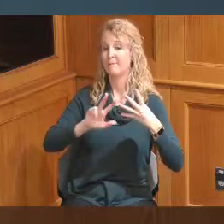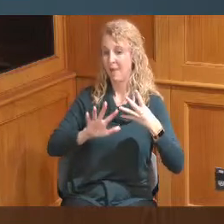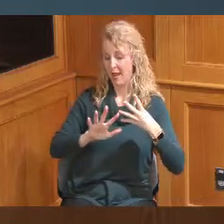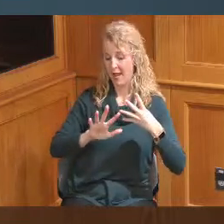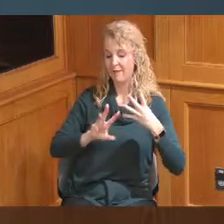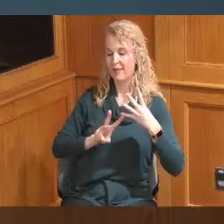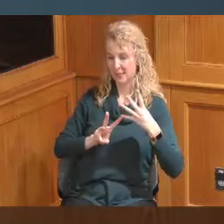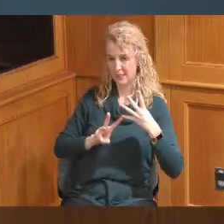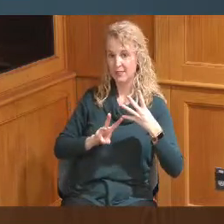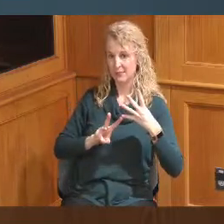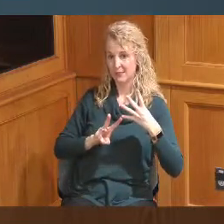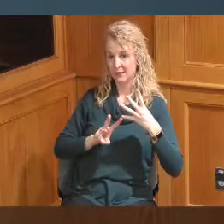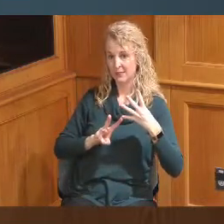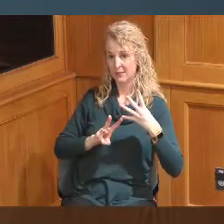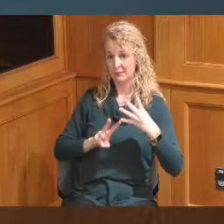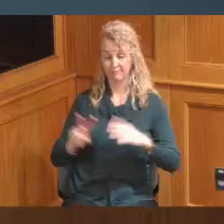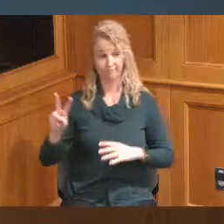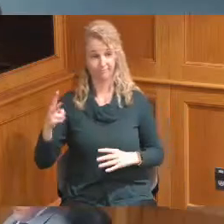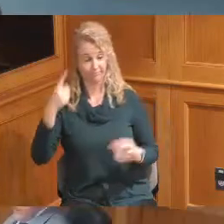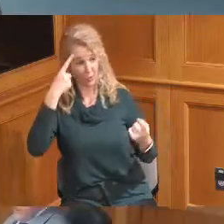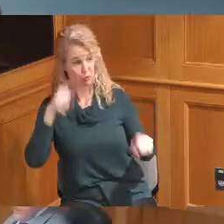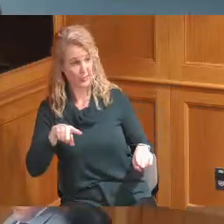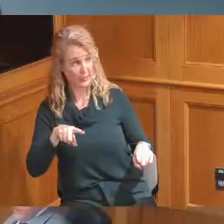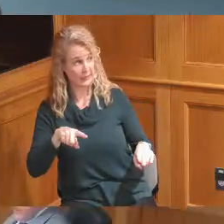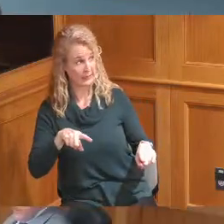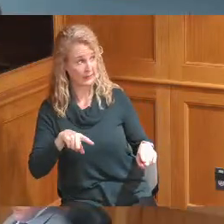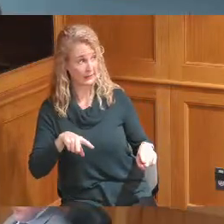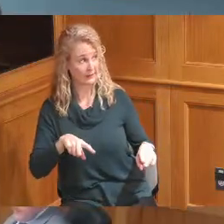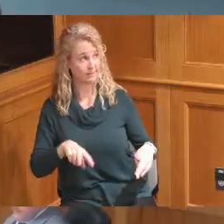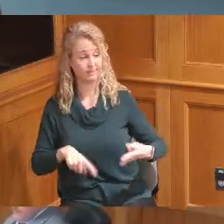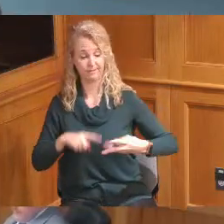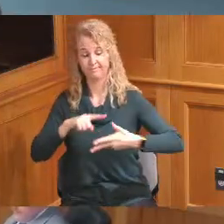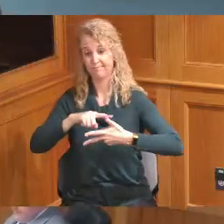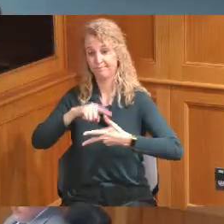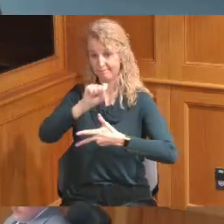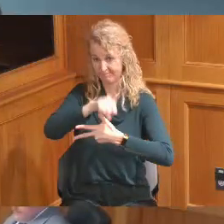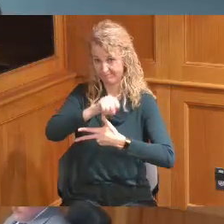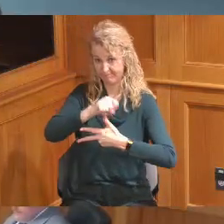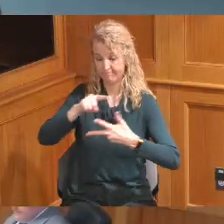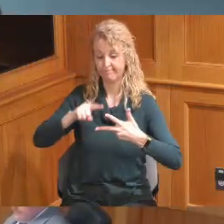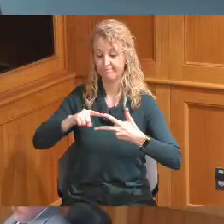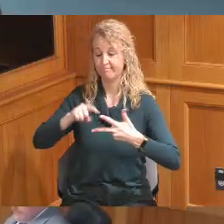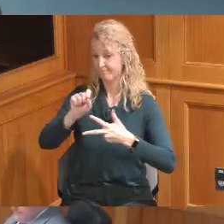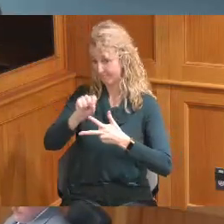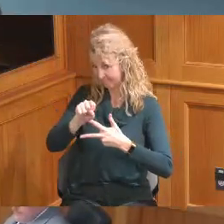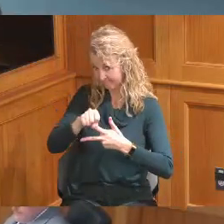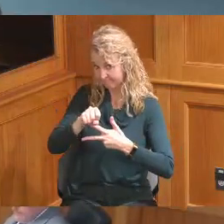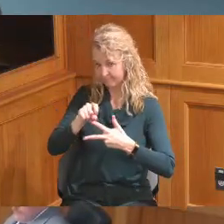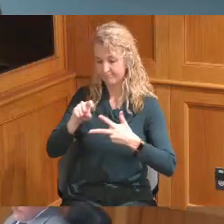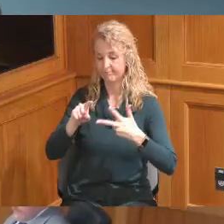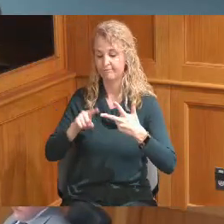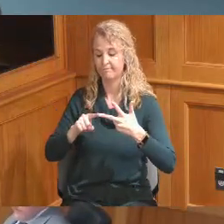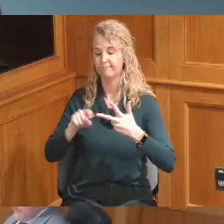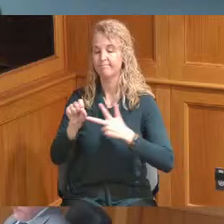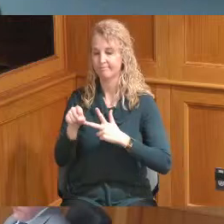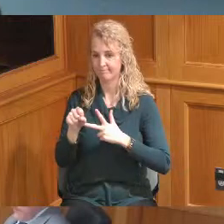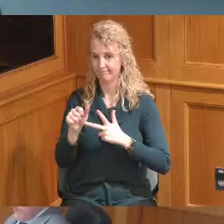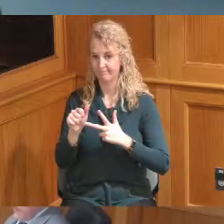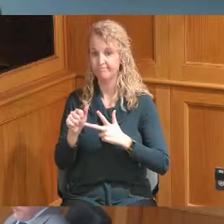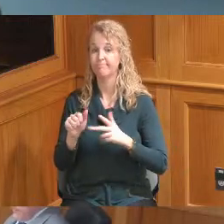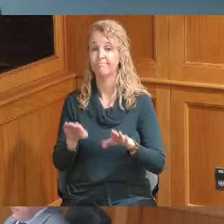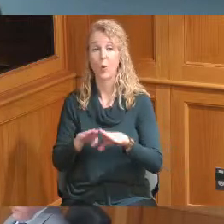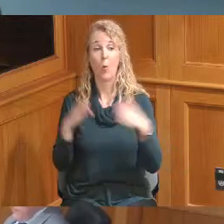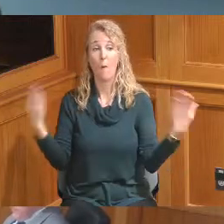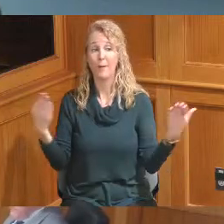5, and 6. Second. Commissioner Reese. Yes. Commissioner Dreehouse. Yes. Commissioner Summer Dumas. Yes. I'll open